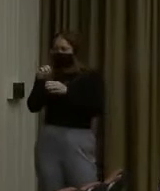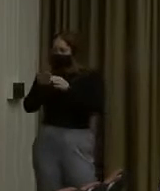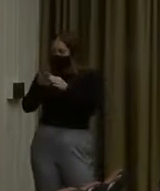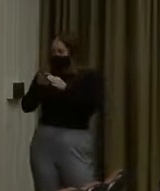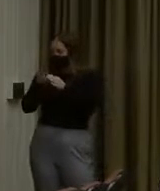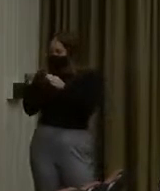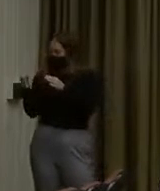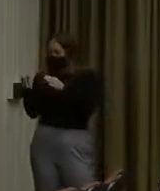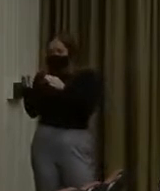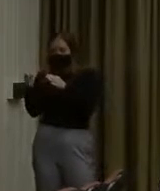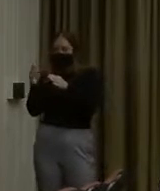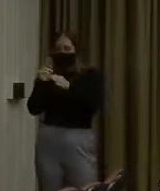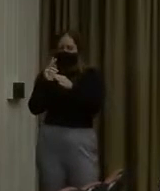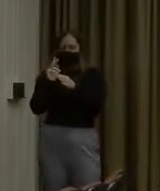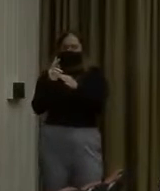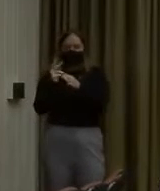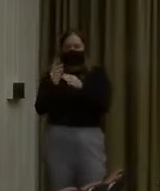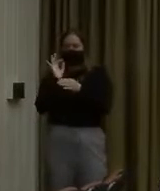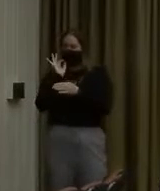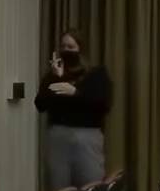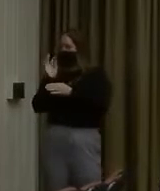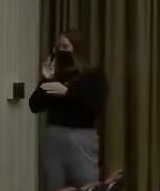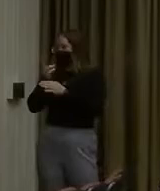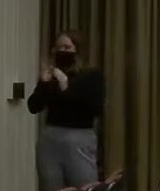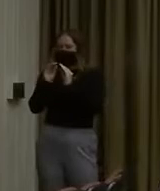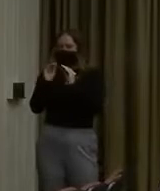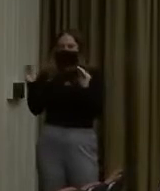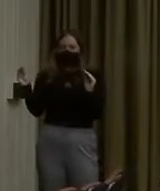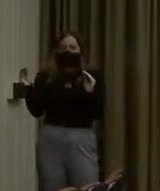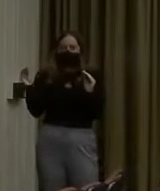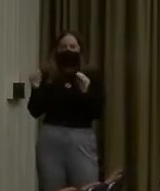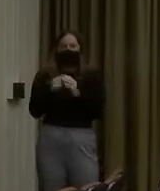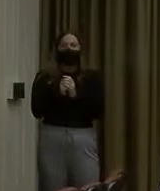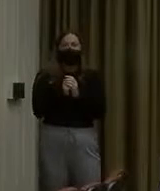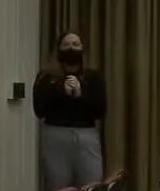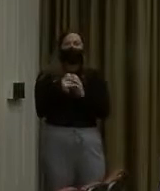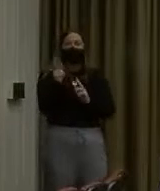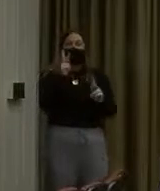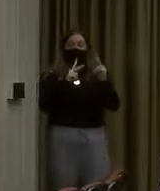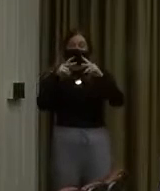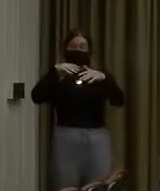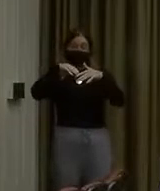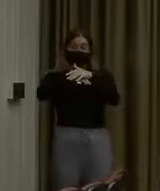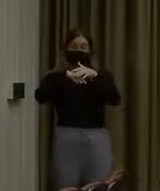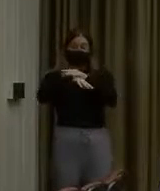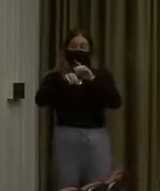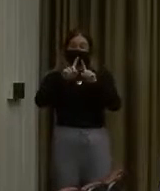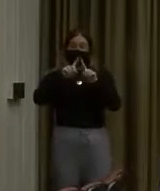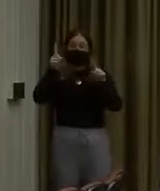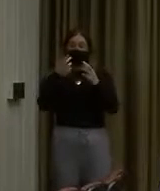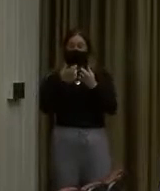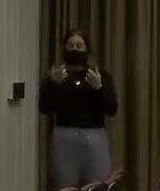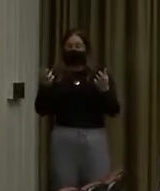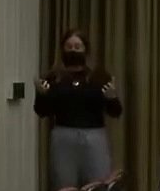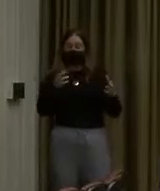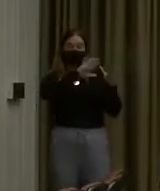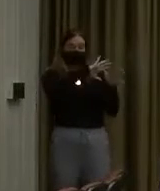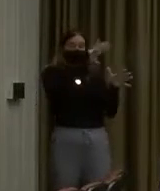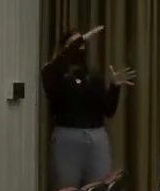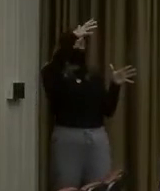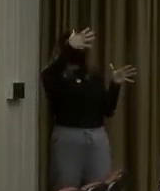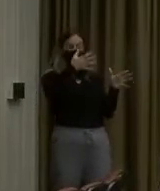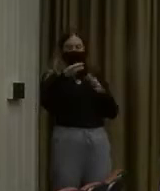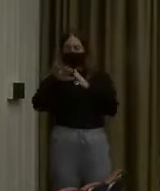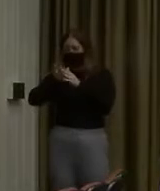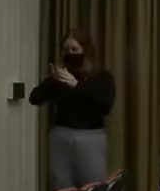no vegetation, or malnourished fish. Different people having access to different types of